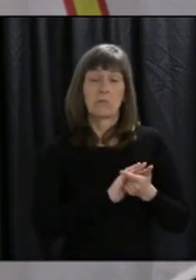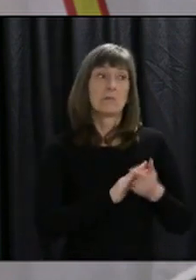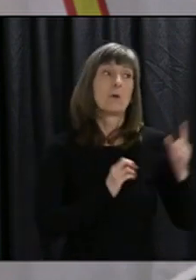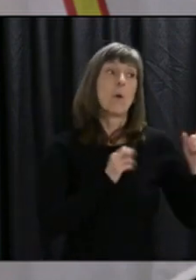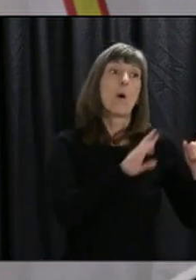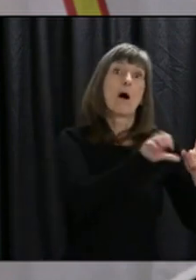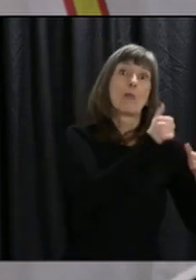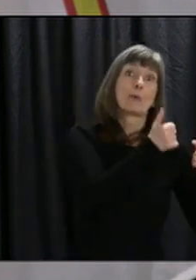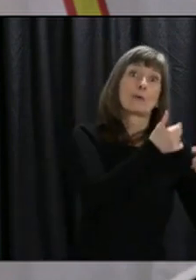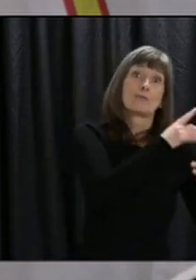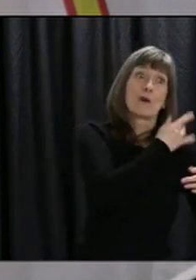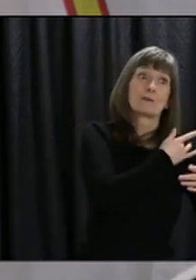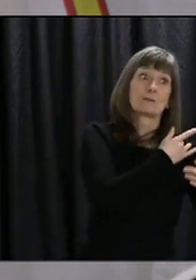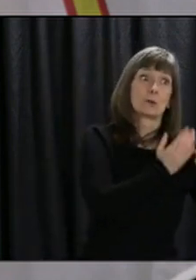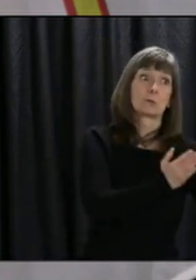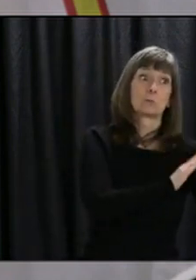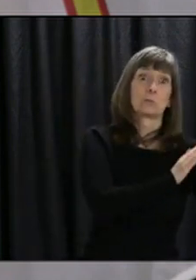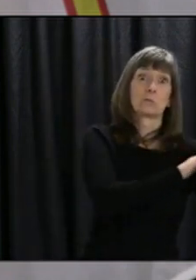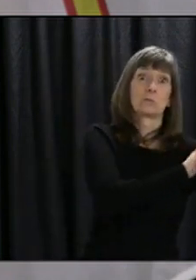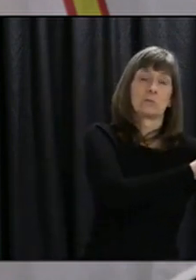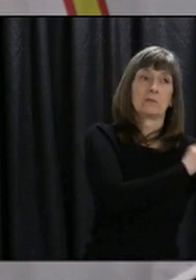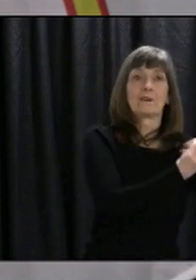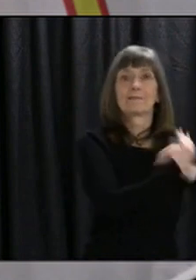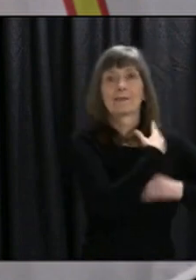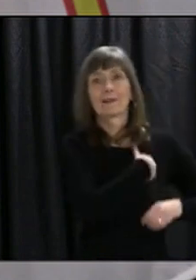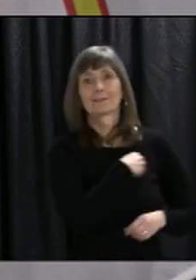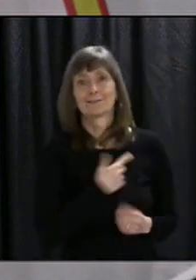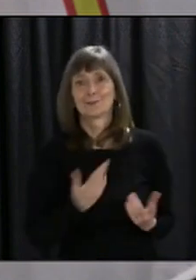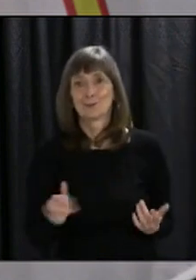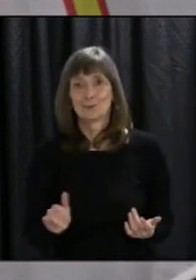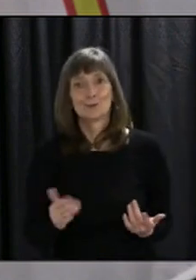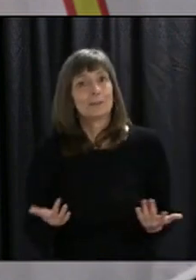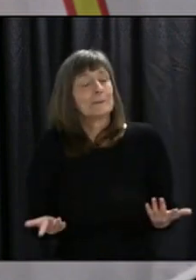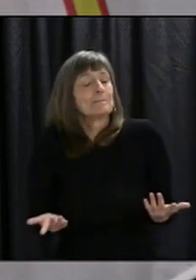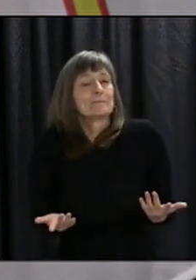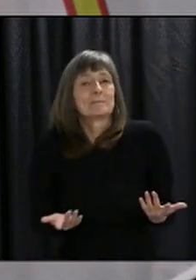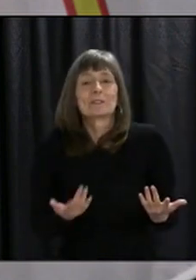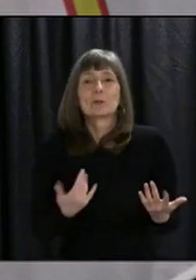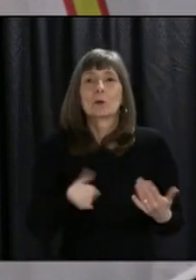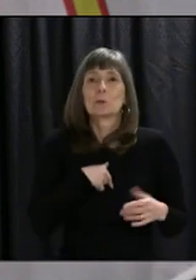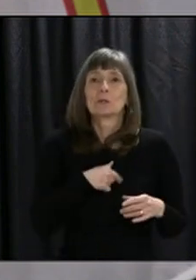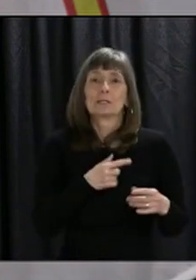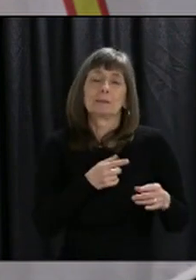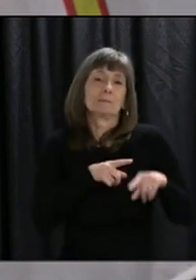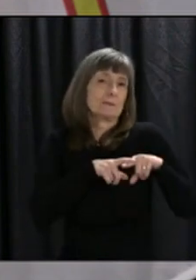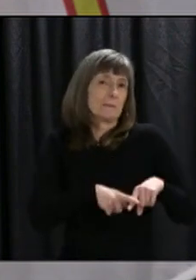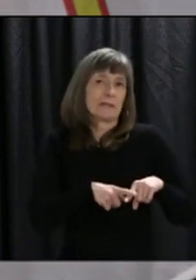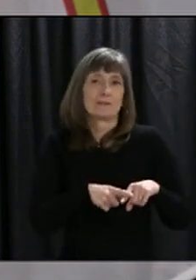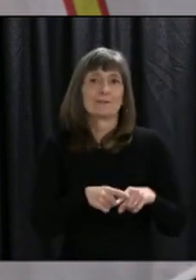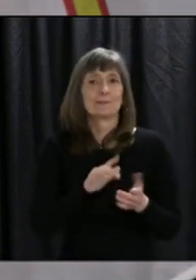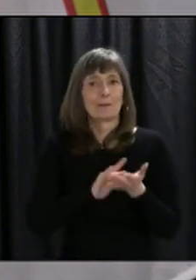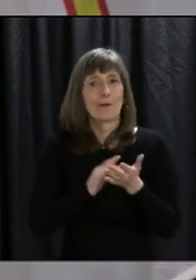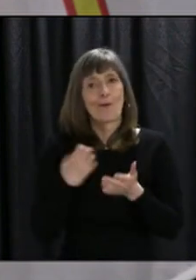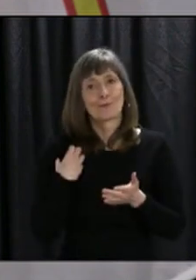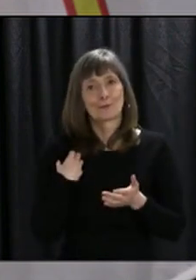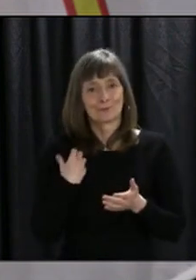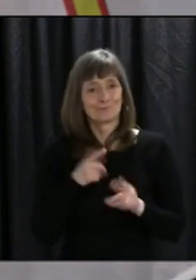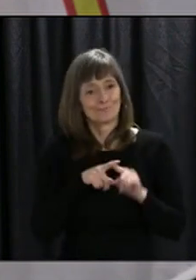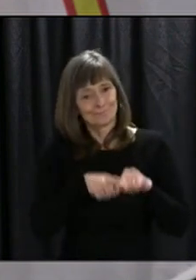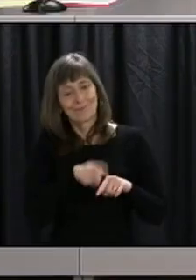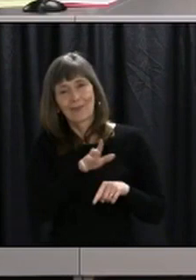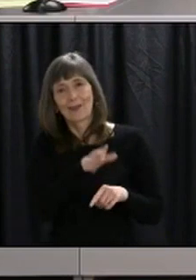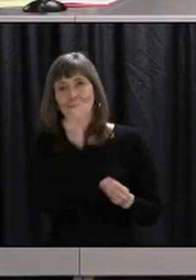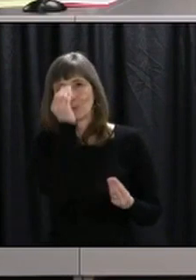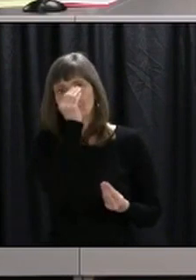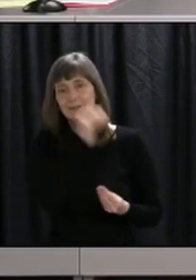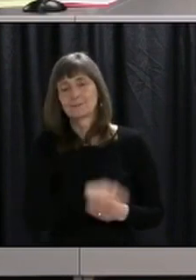impact on our province. So these are the decisions that we make with the advice that we're given by the chief medical officer. Thank